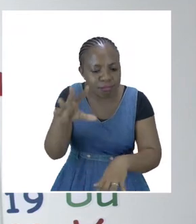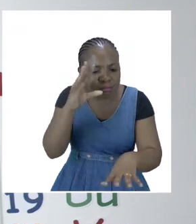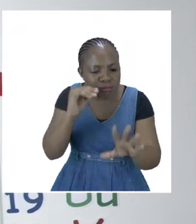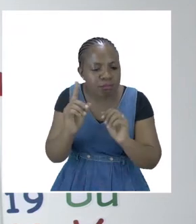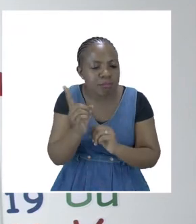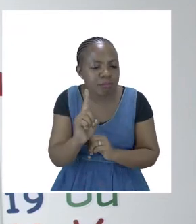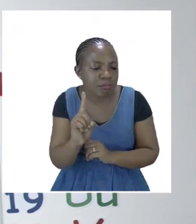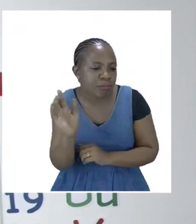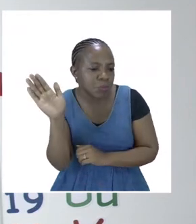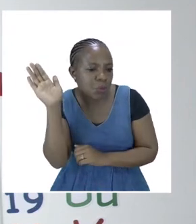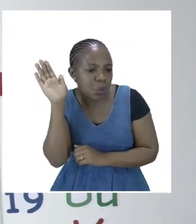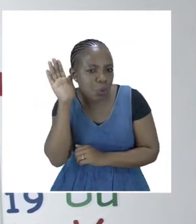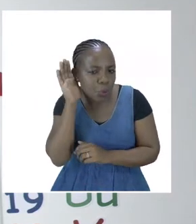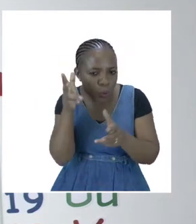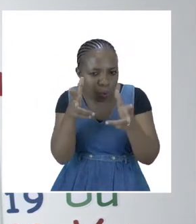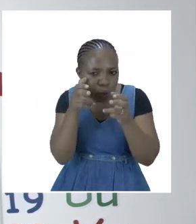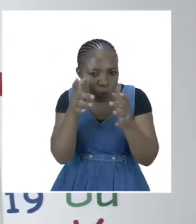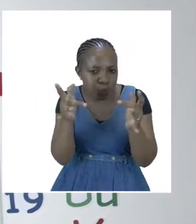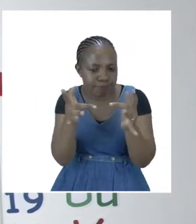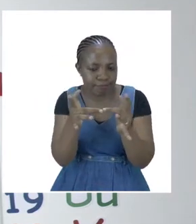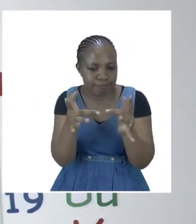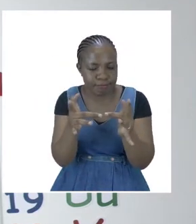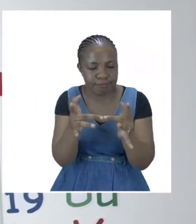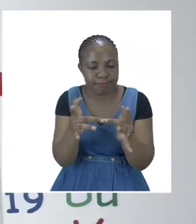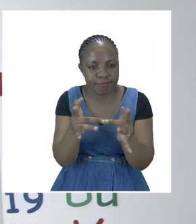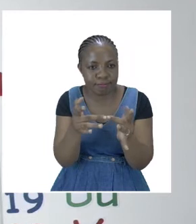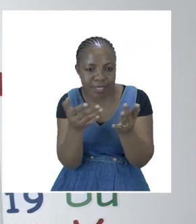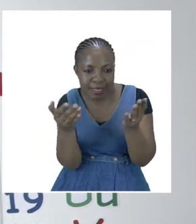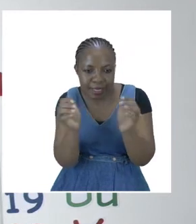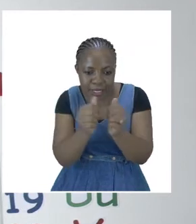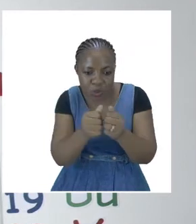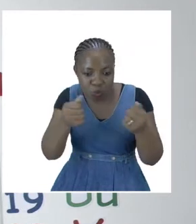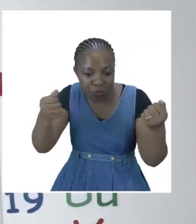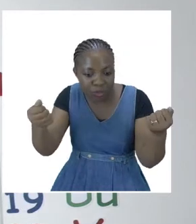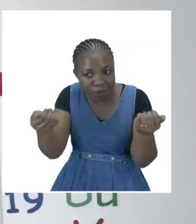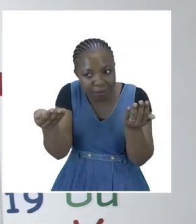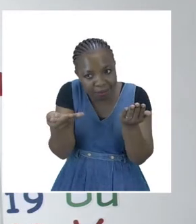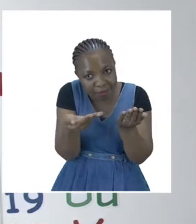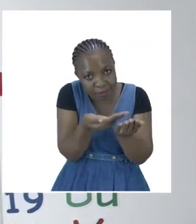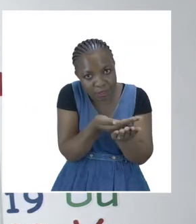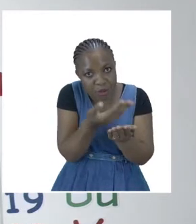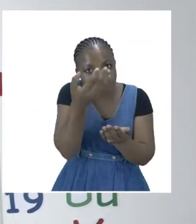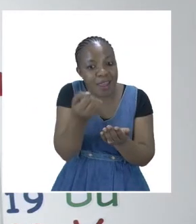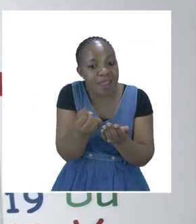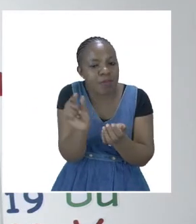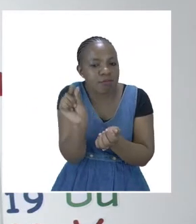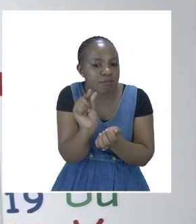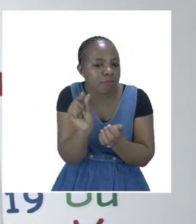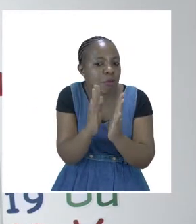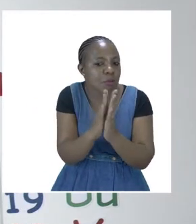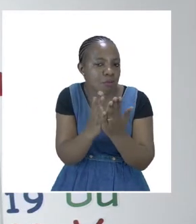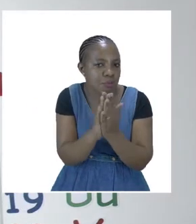or watching online. Inside the newspapers, there is an insert of the lesson